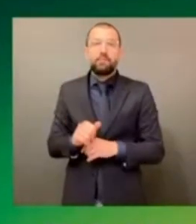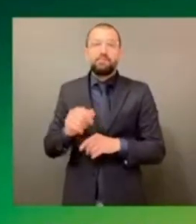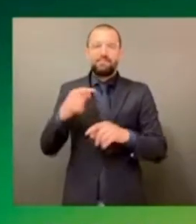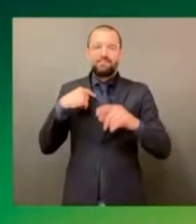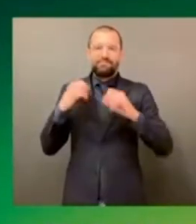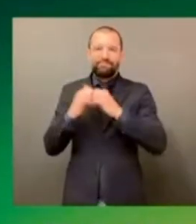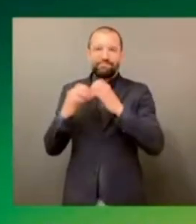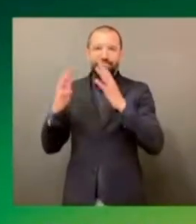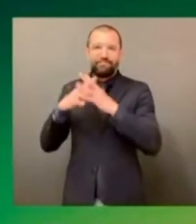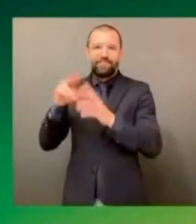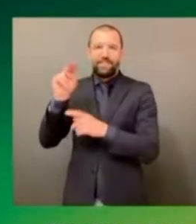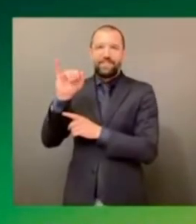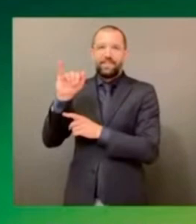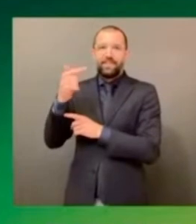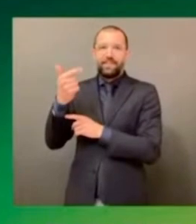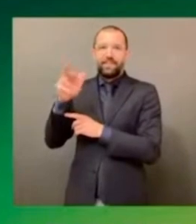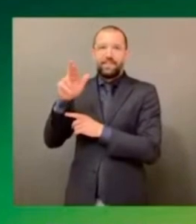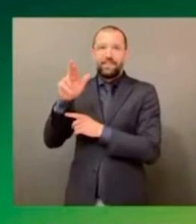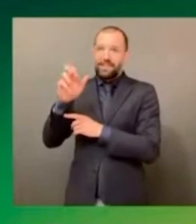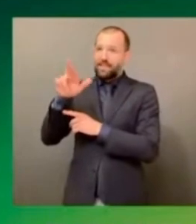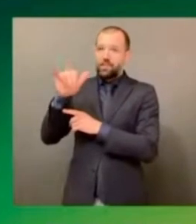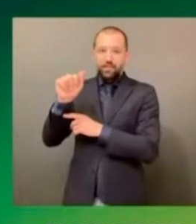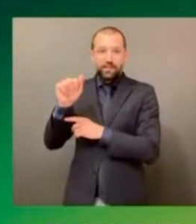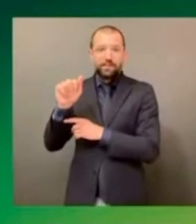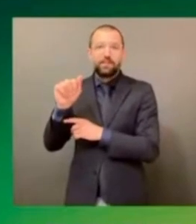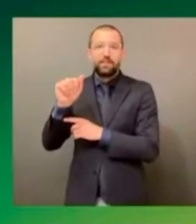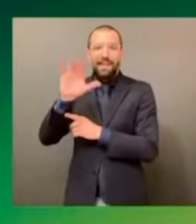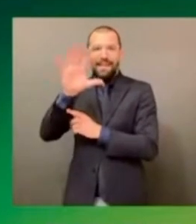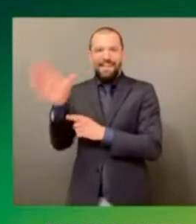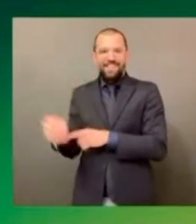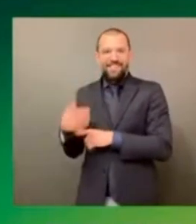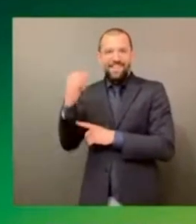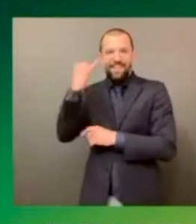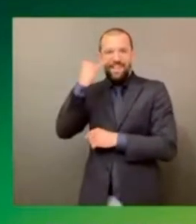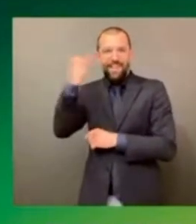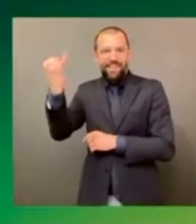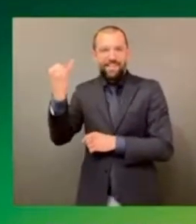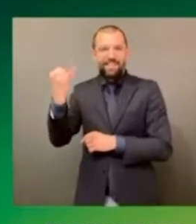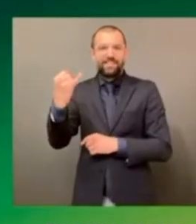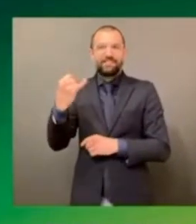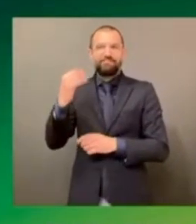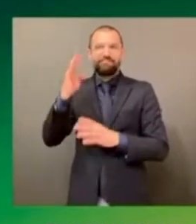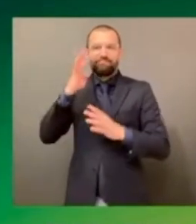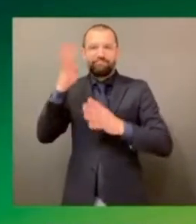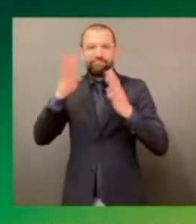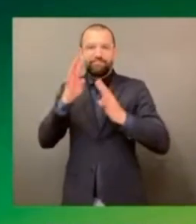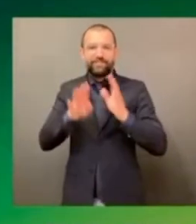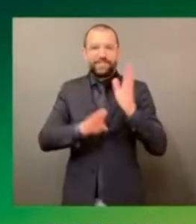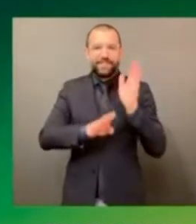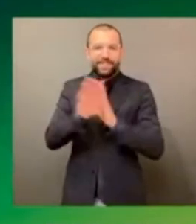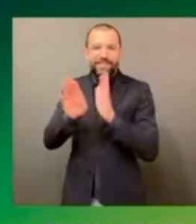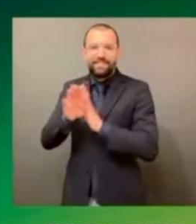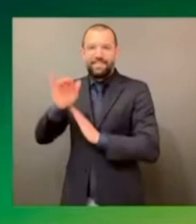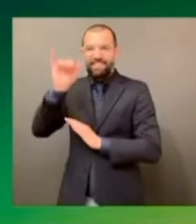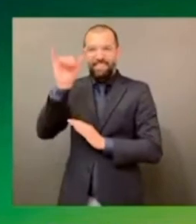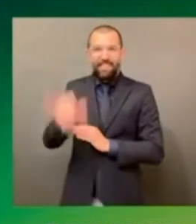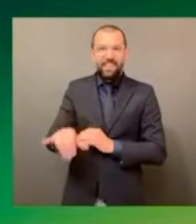African ideas and innovations shaping the world, all of which